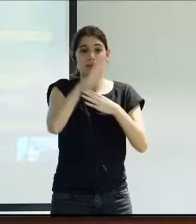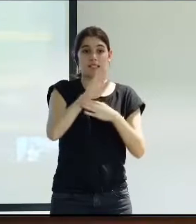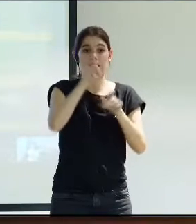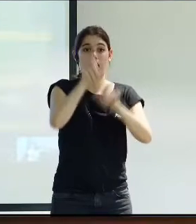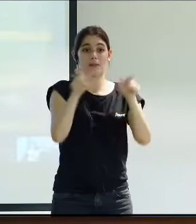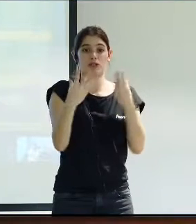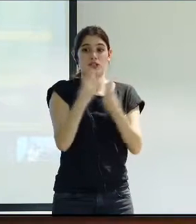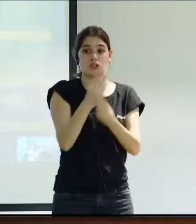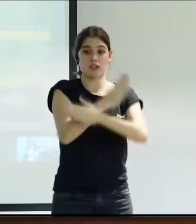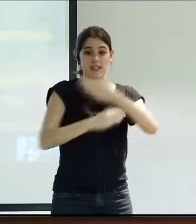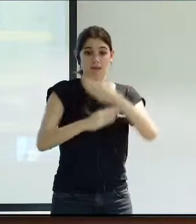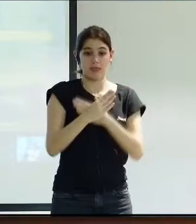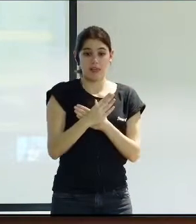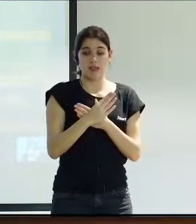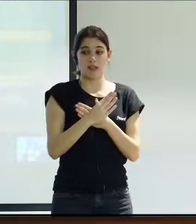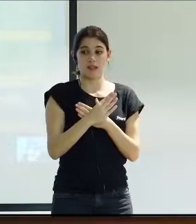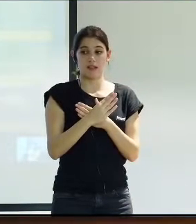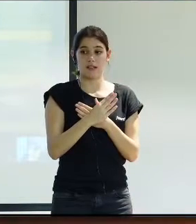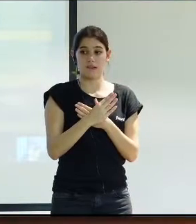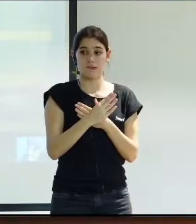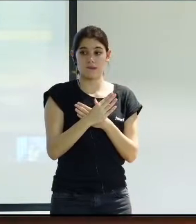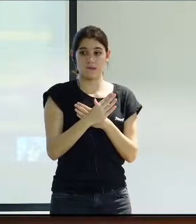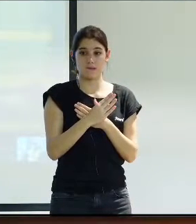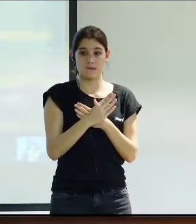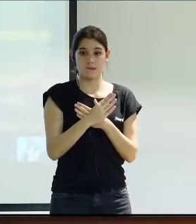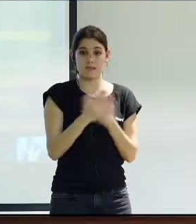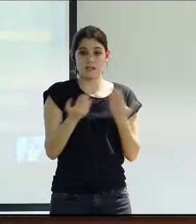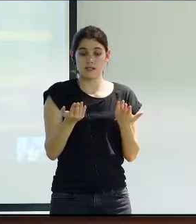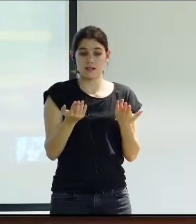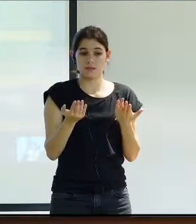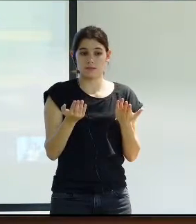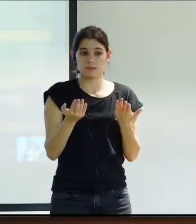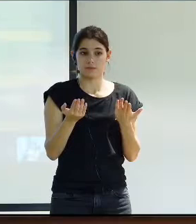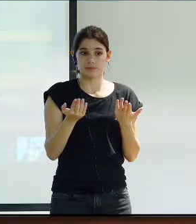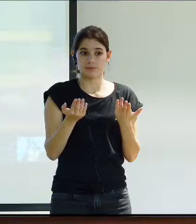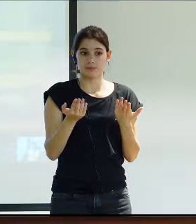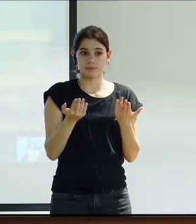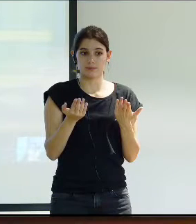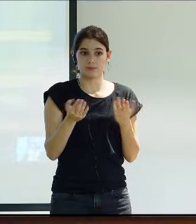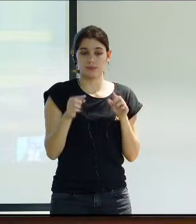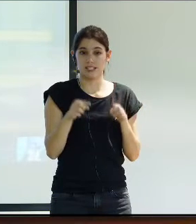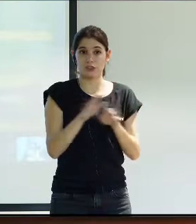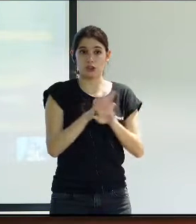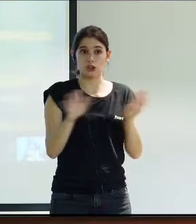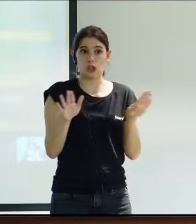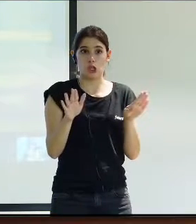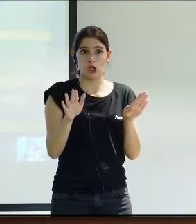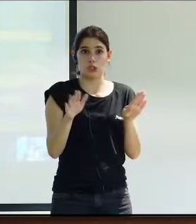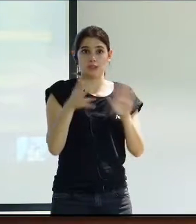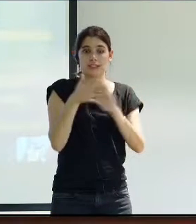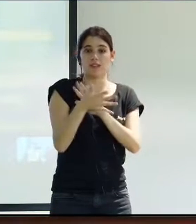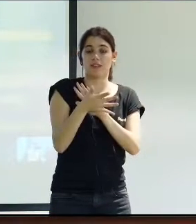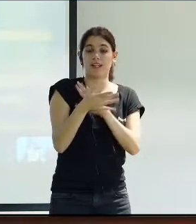equally accepted, because it is about the wish of